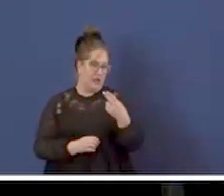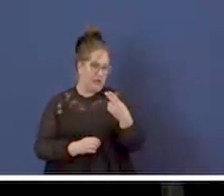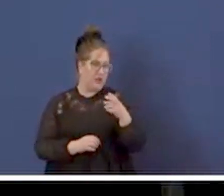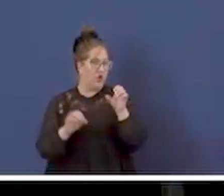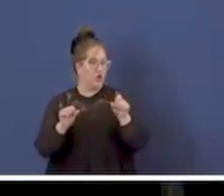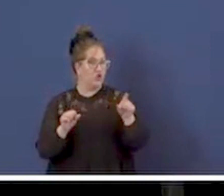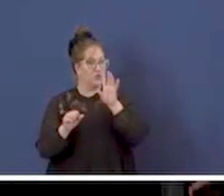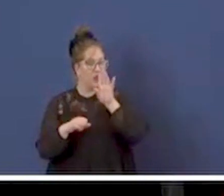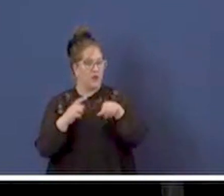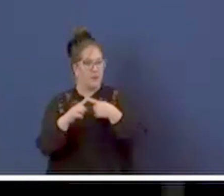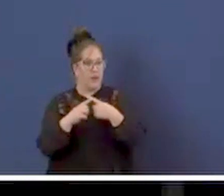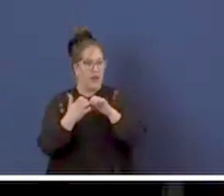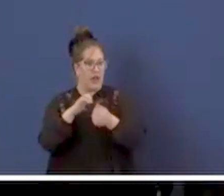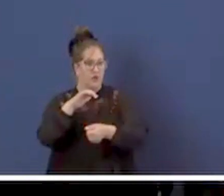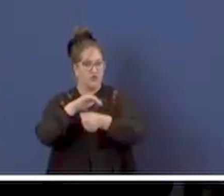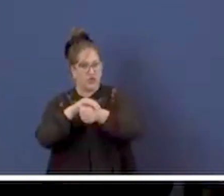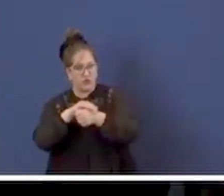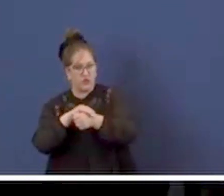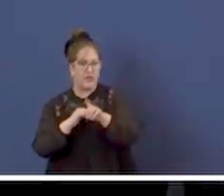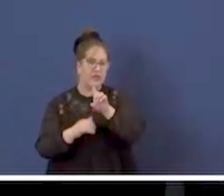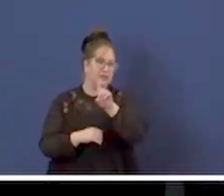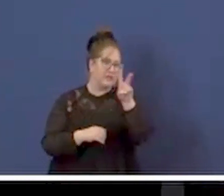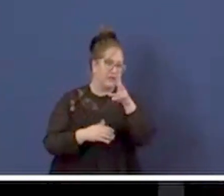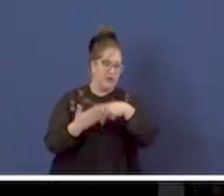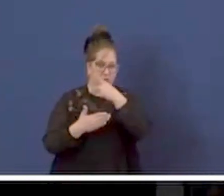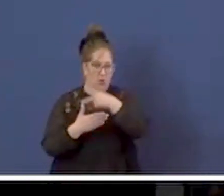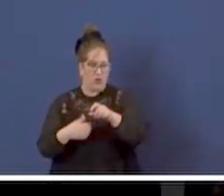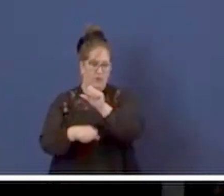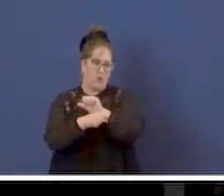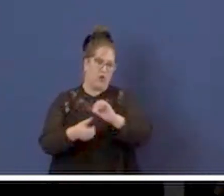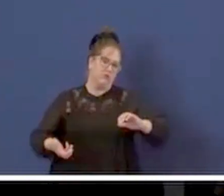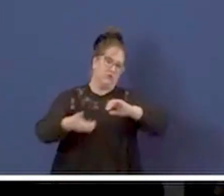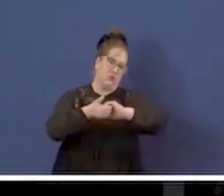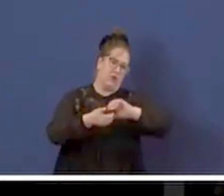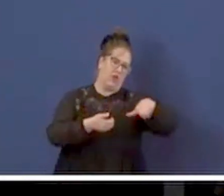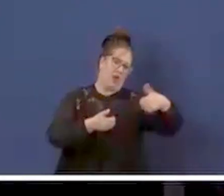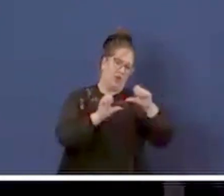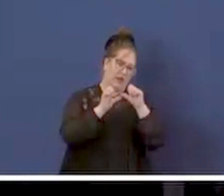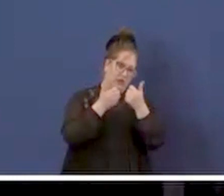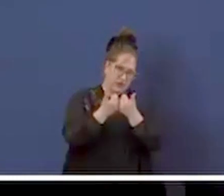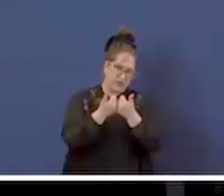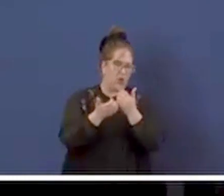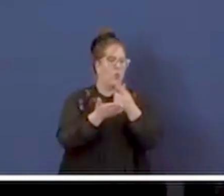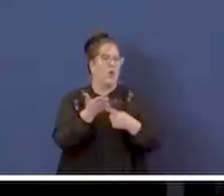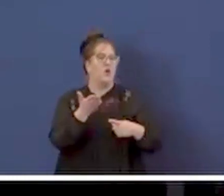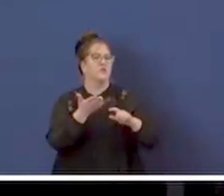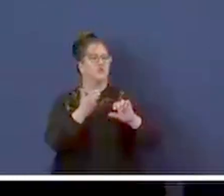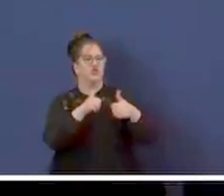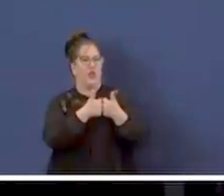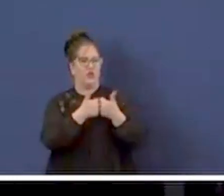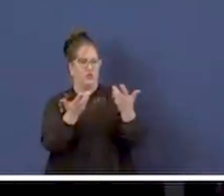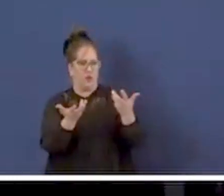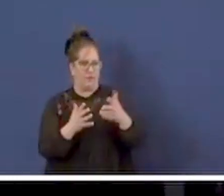bit about how shelters and DV programs work together with other agencies in our network of care, and what are some challenges in